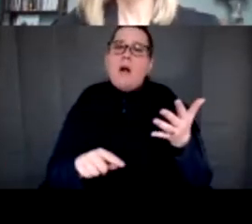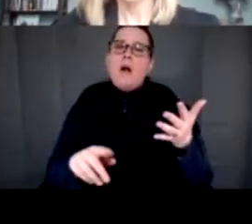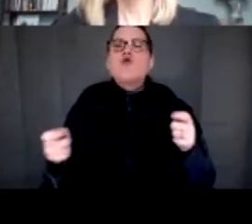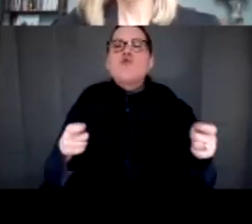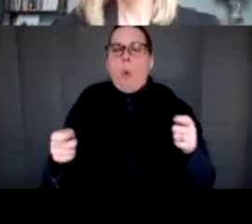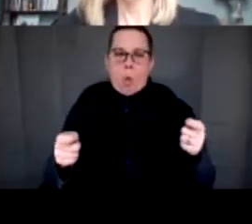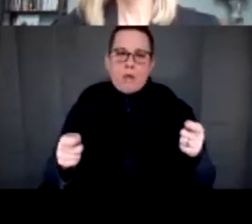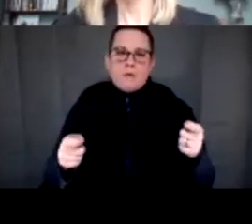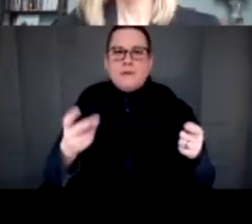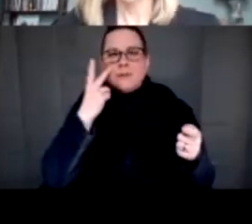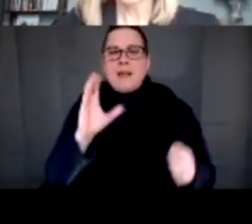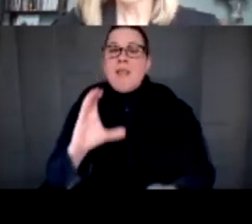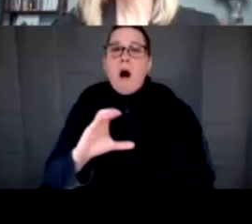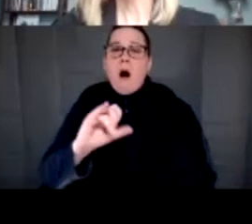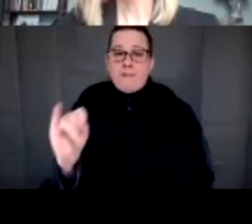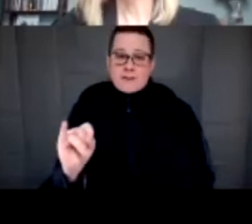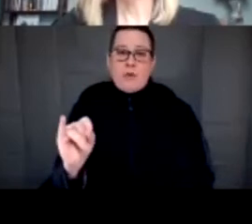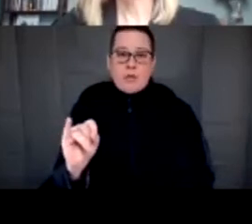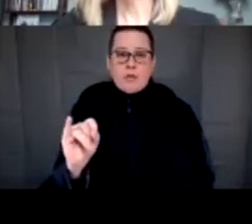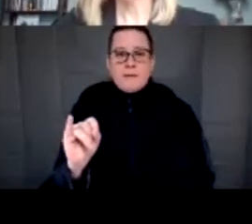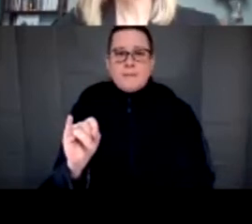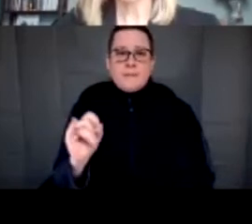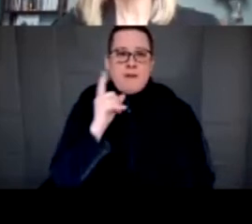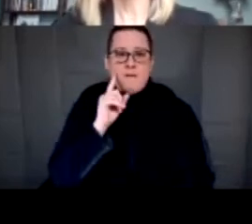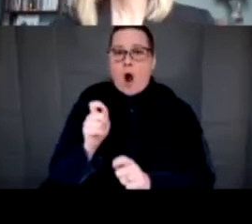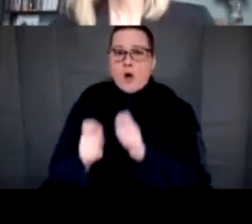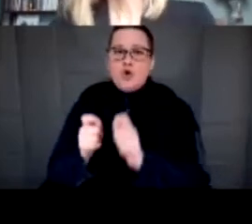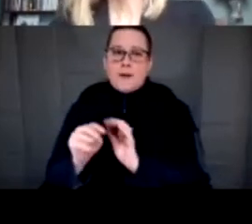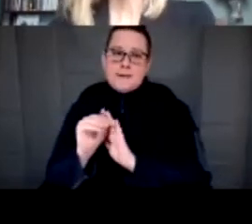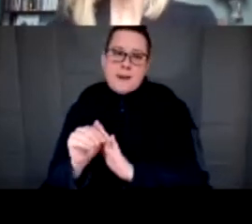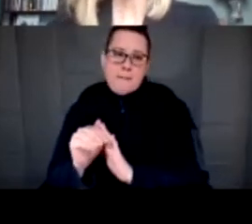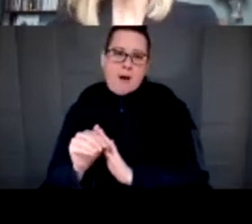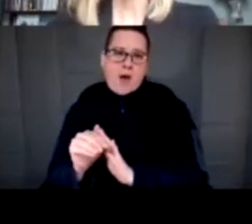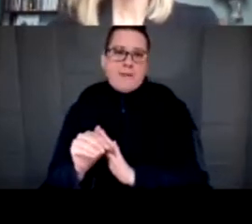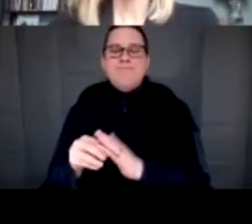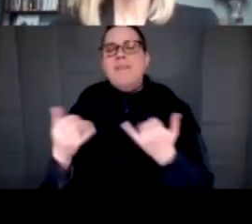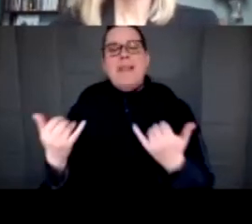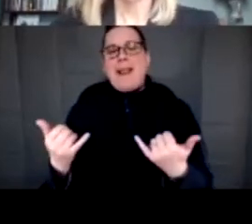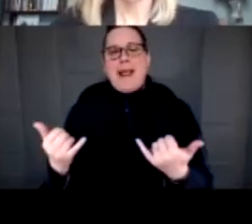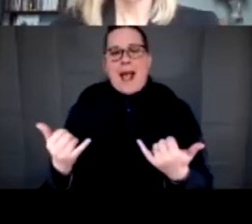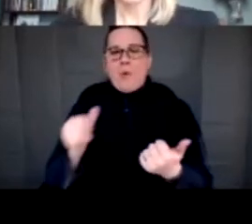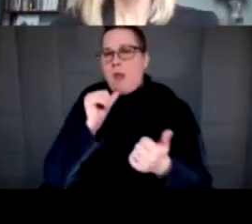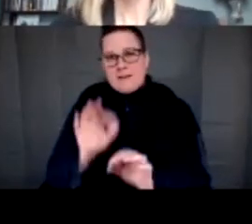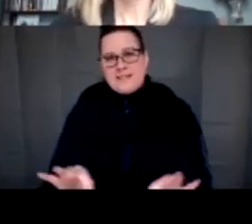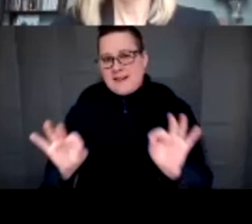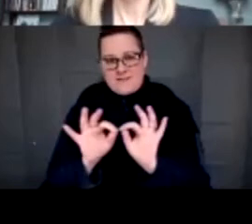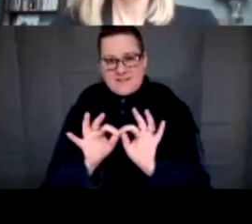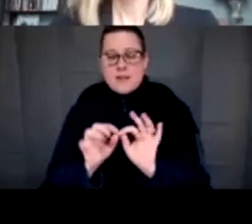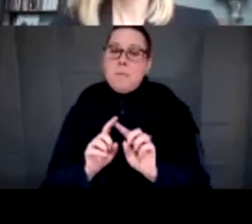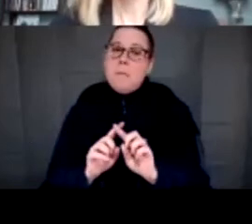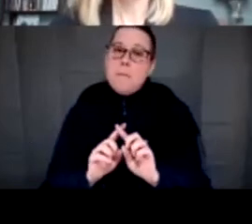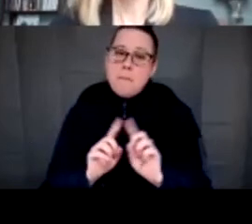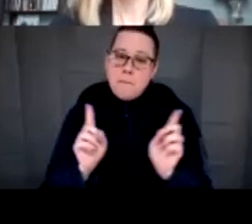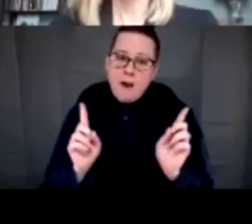the confidence interval in the adjusted model, it's no longer significant. However,